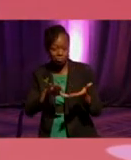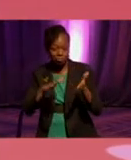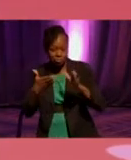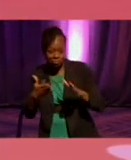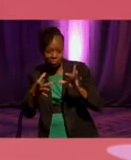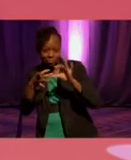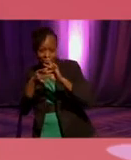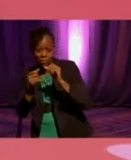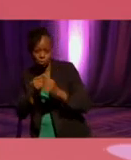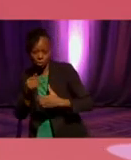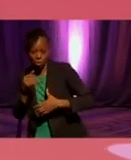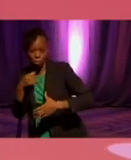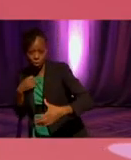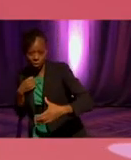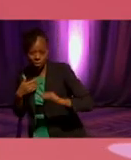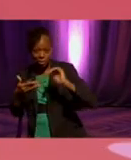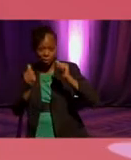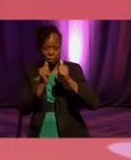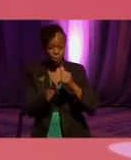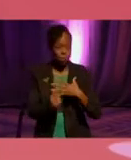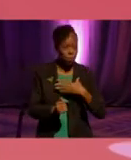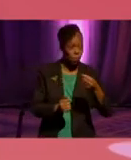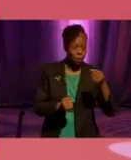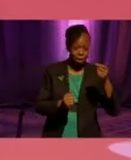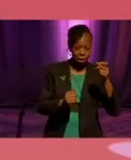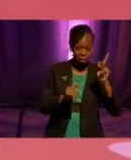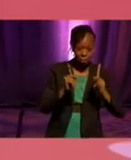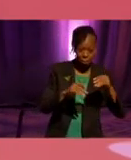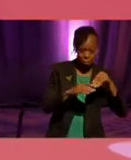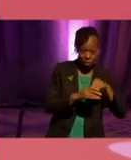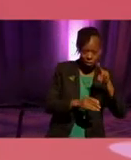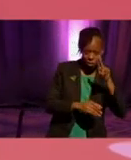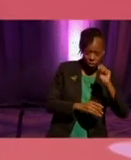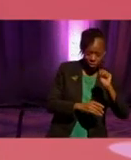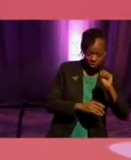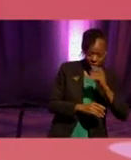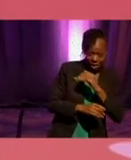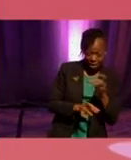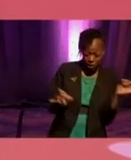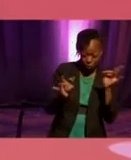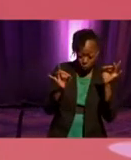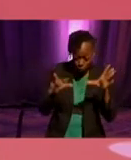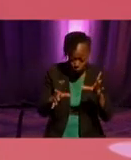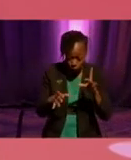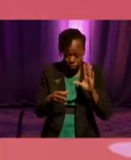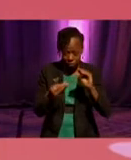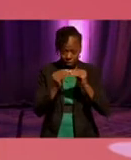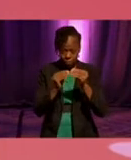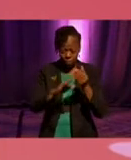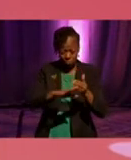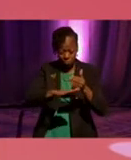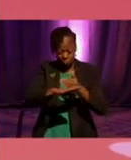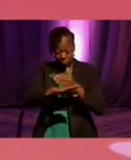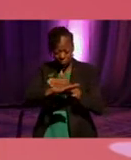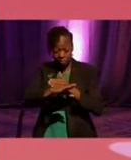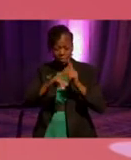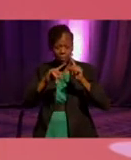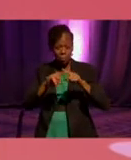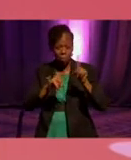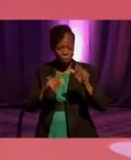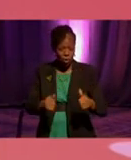women are here in the United States. And it's certainly worse. Those numbers get higher depending where you live in the United